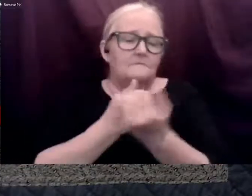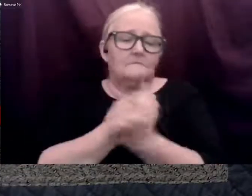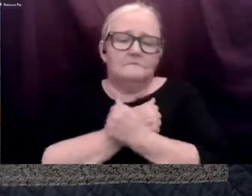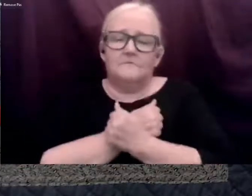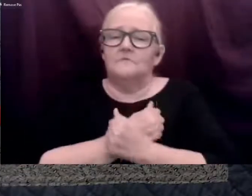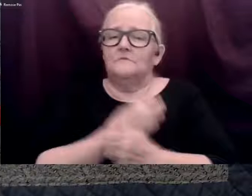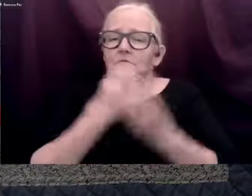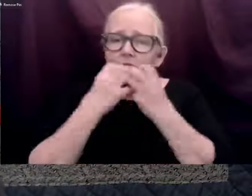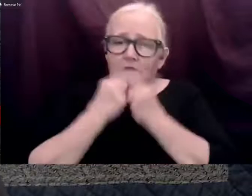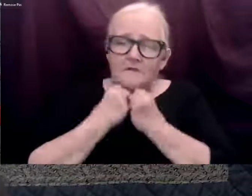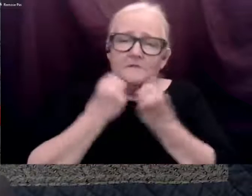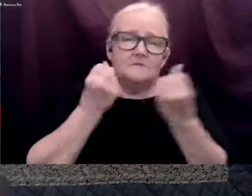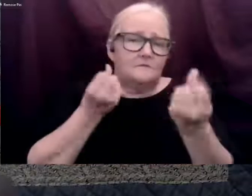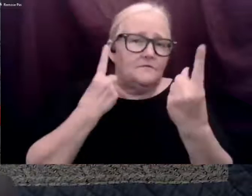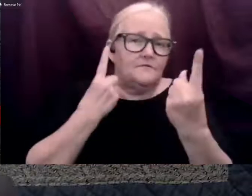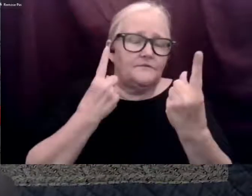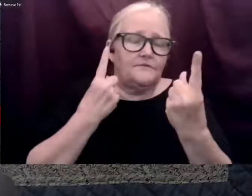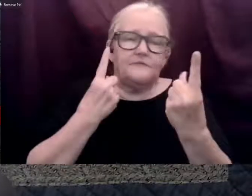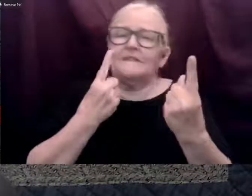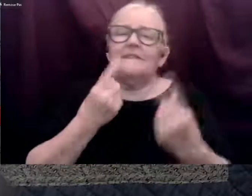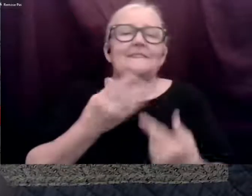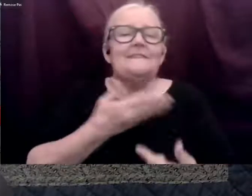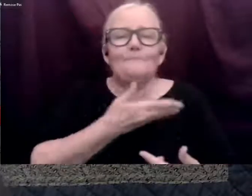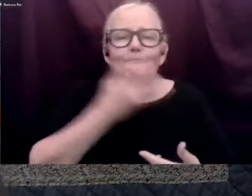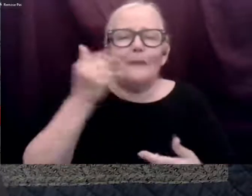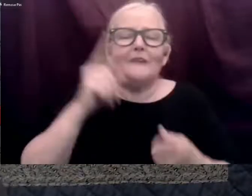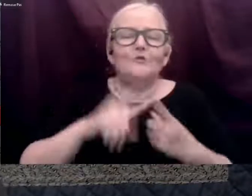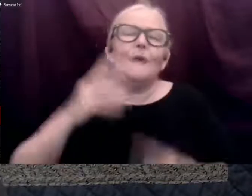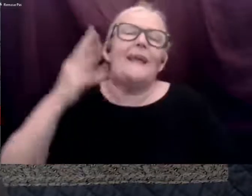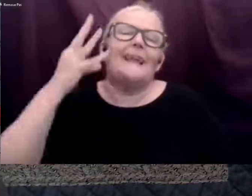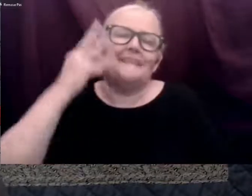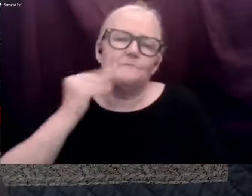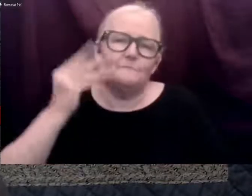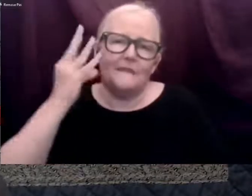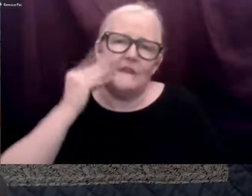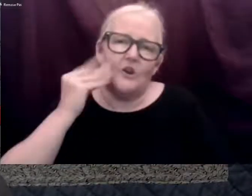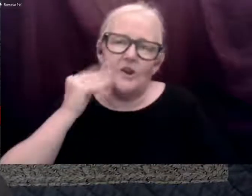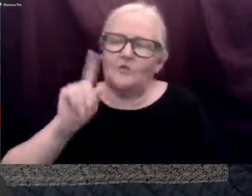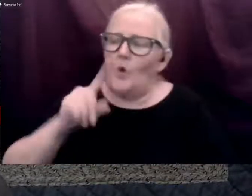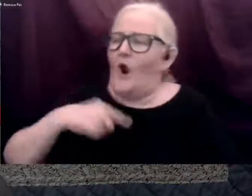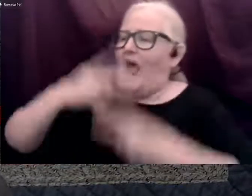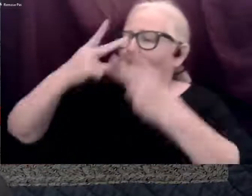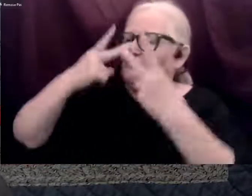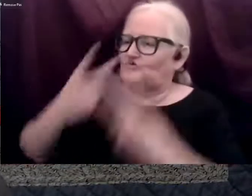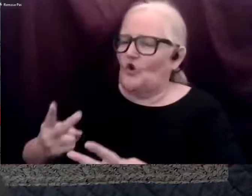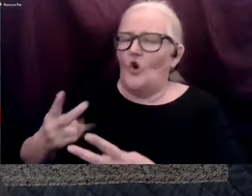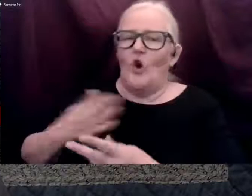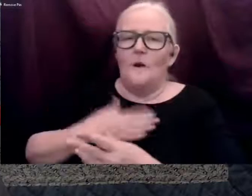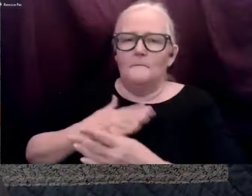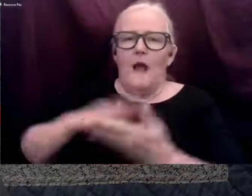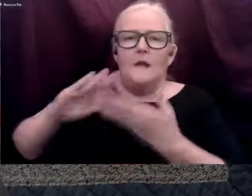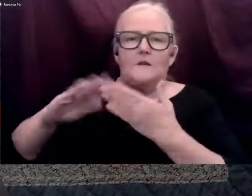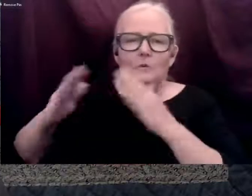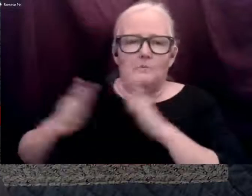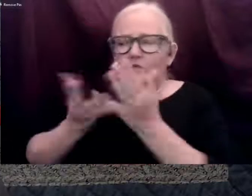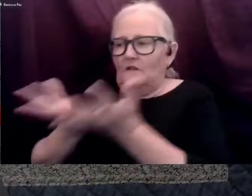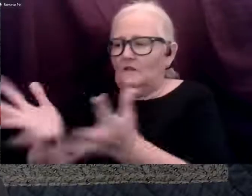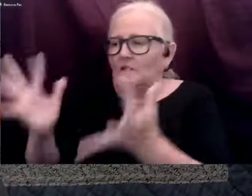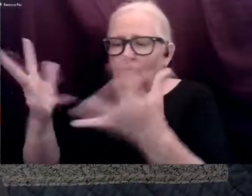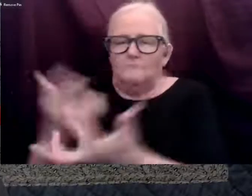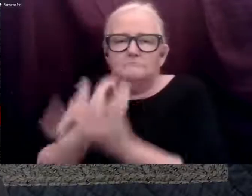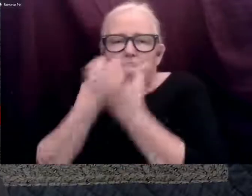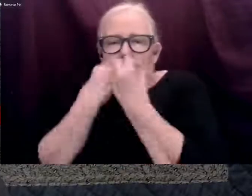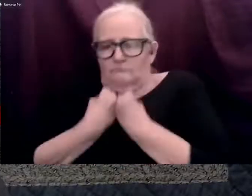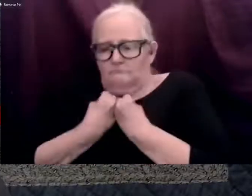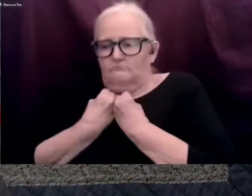actually experiencing my faith community, holding my family up during such an intense time. I